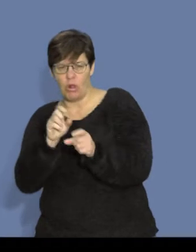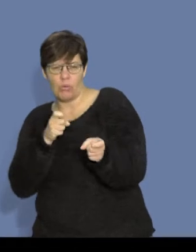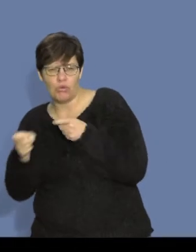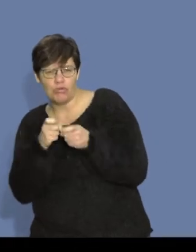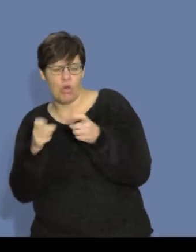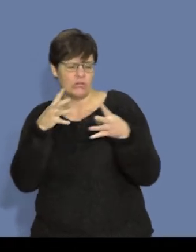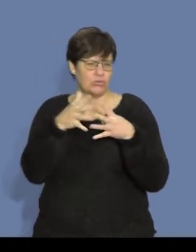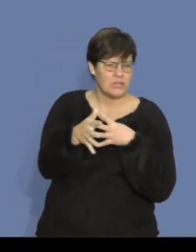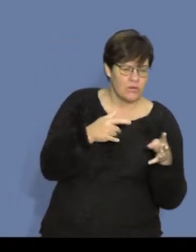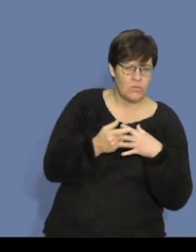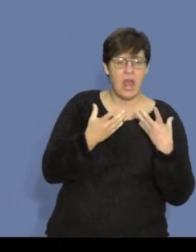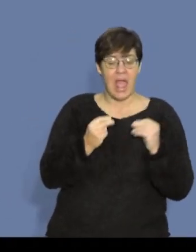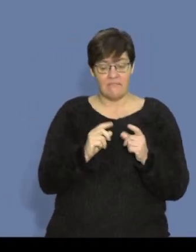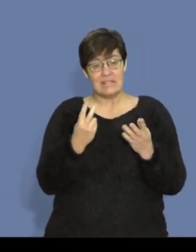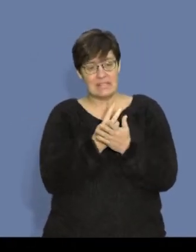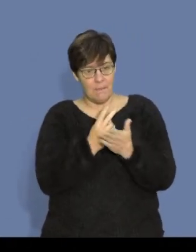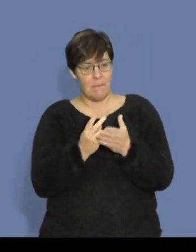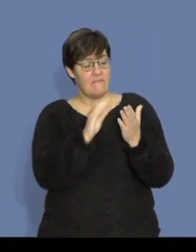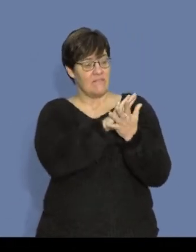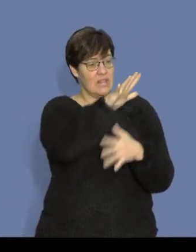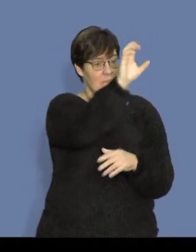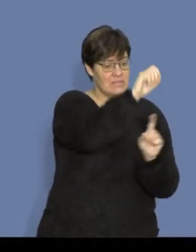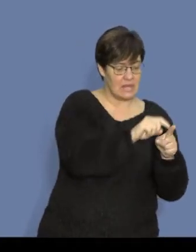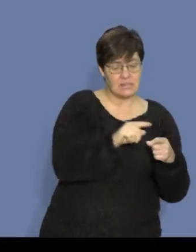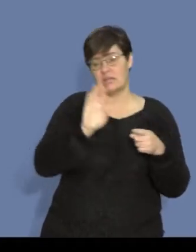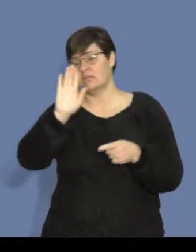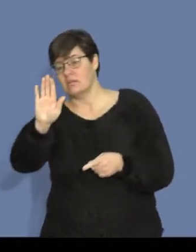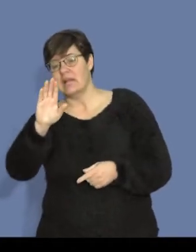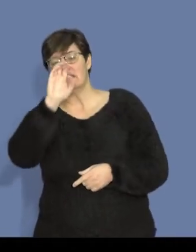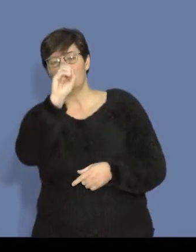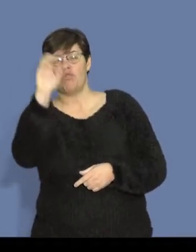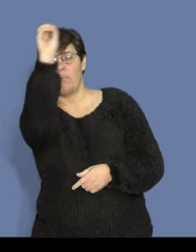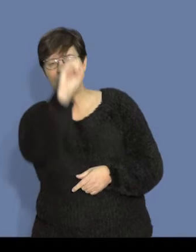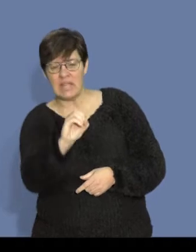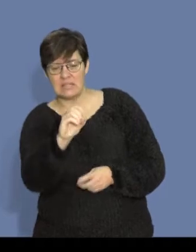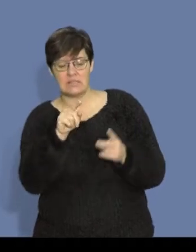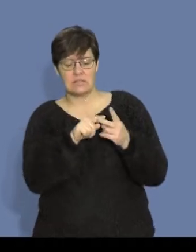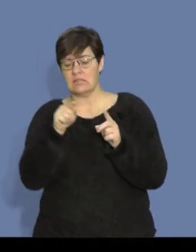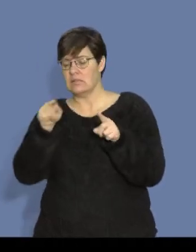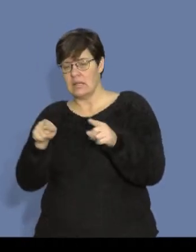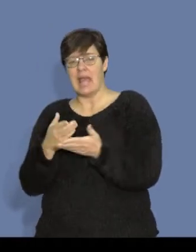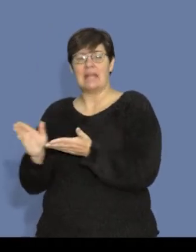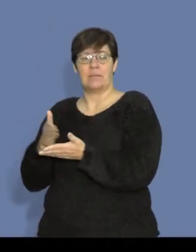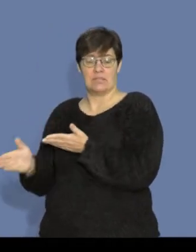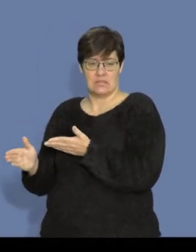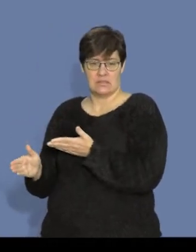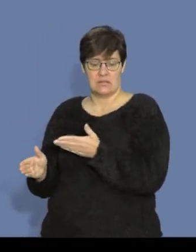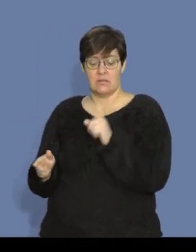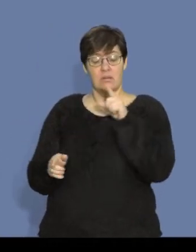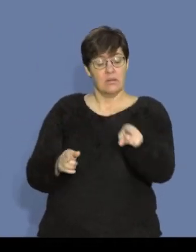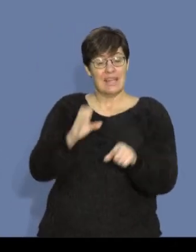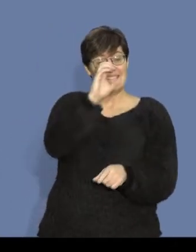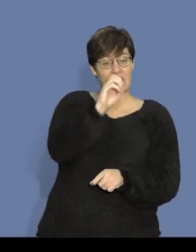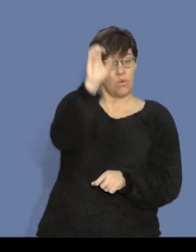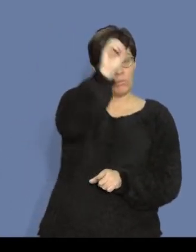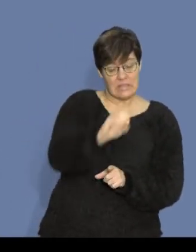VAT. Remember you get zero-rated items, you get exempted items. Know that there's a difference between